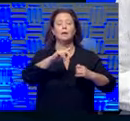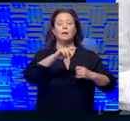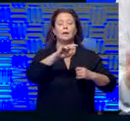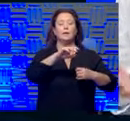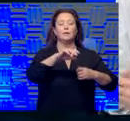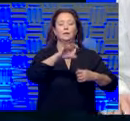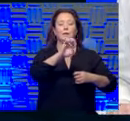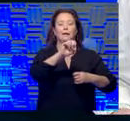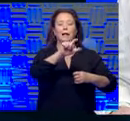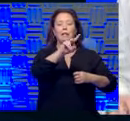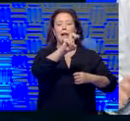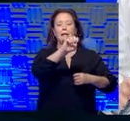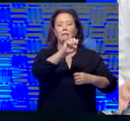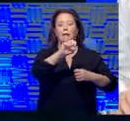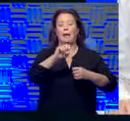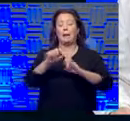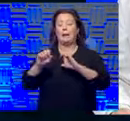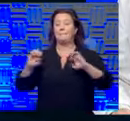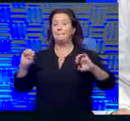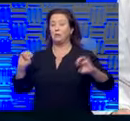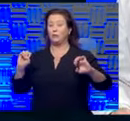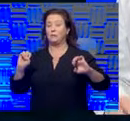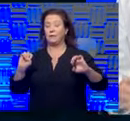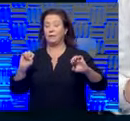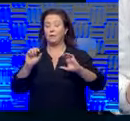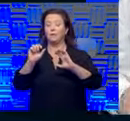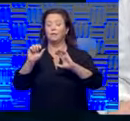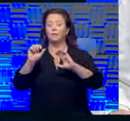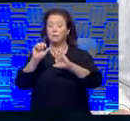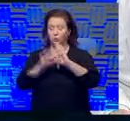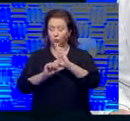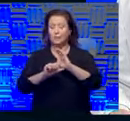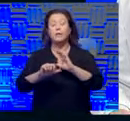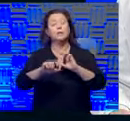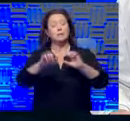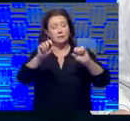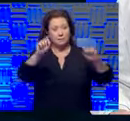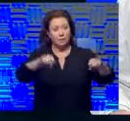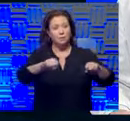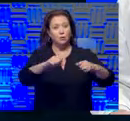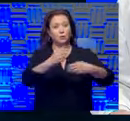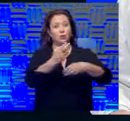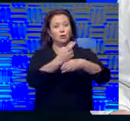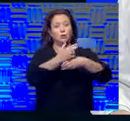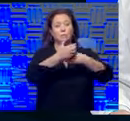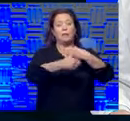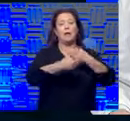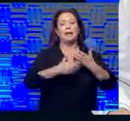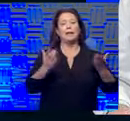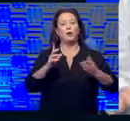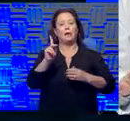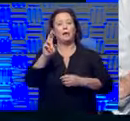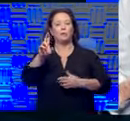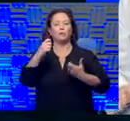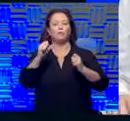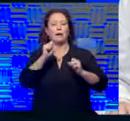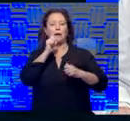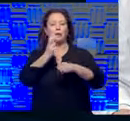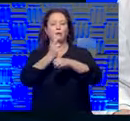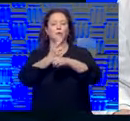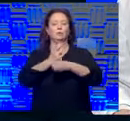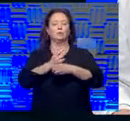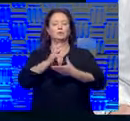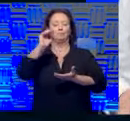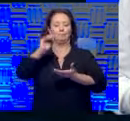emergent surgeries we've been doing, but the elective surgeries, some of which can use blood. We try to do bloodless surgeries here at KU, and I know everybody does as